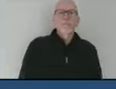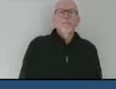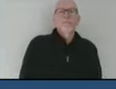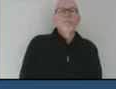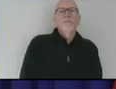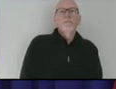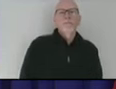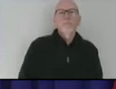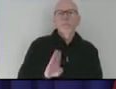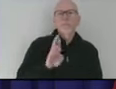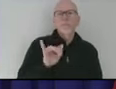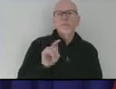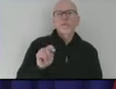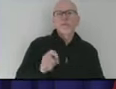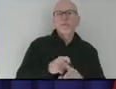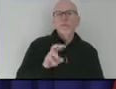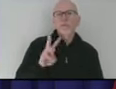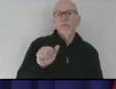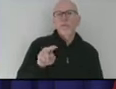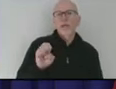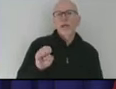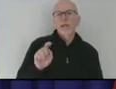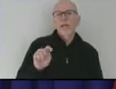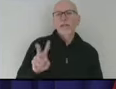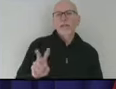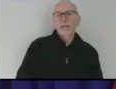Britt from Wayne TV.